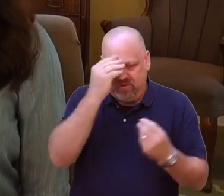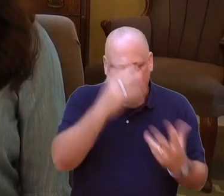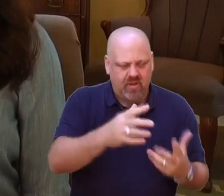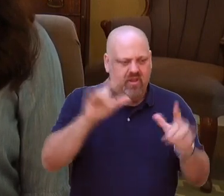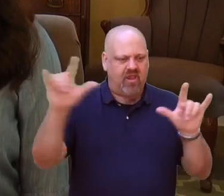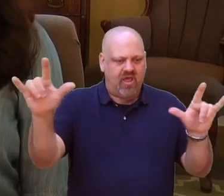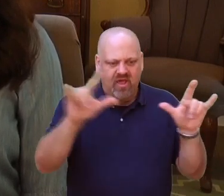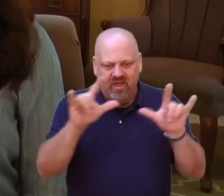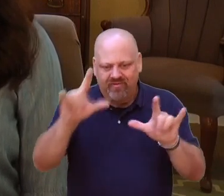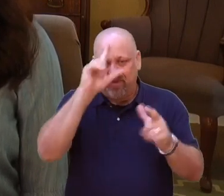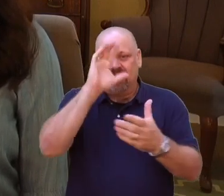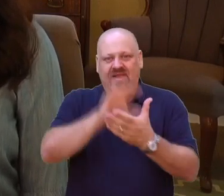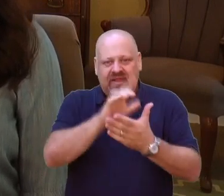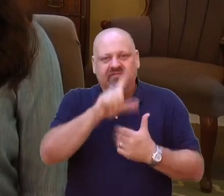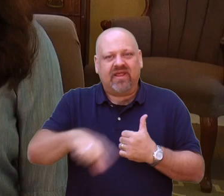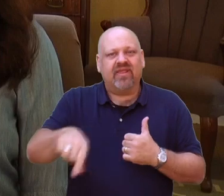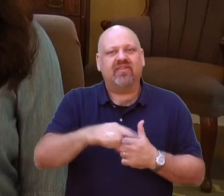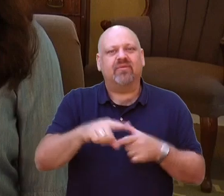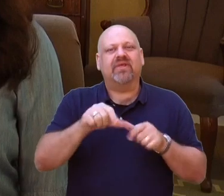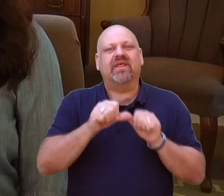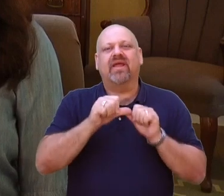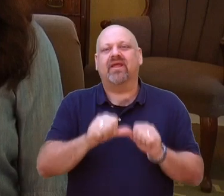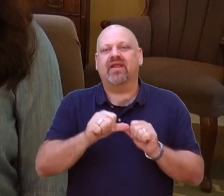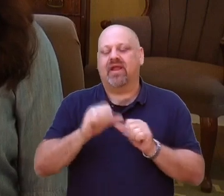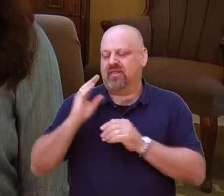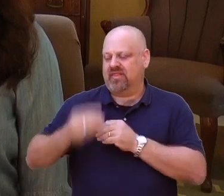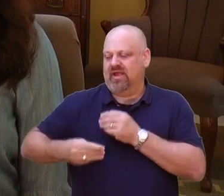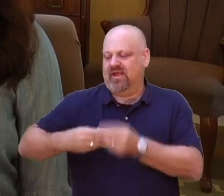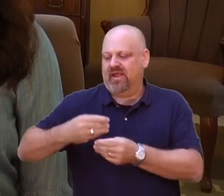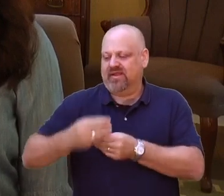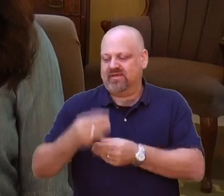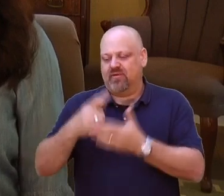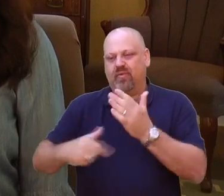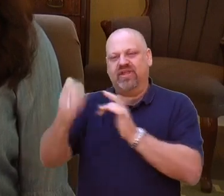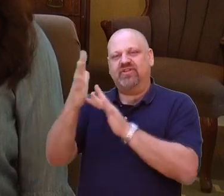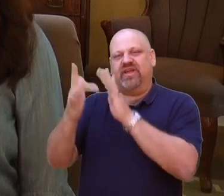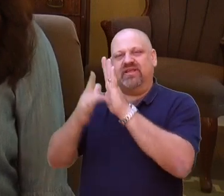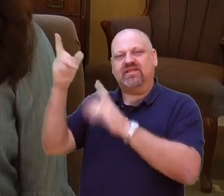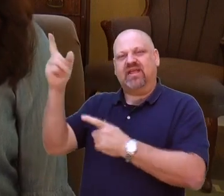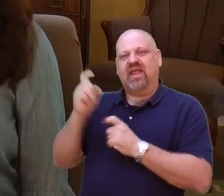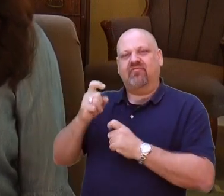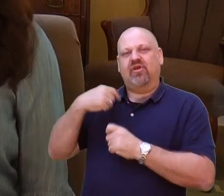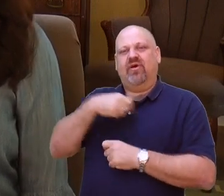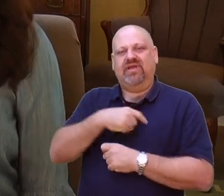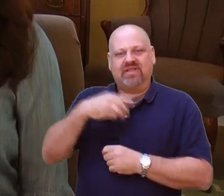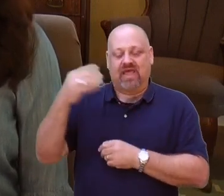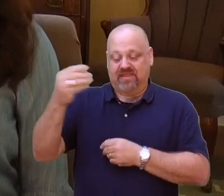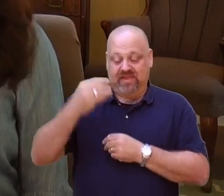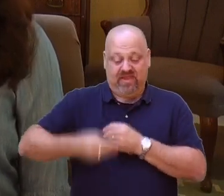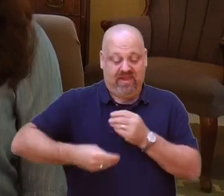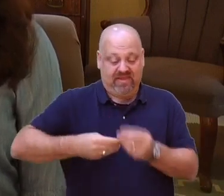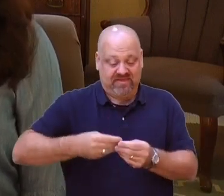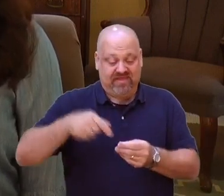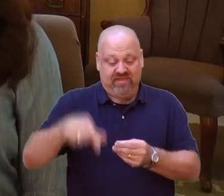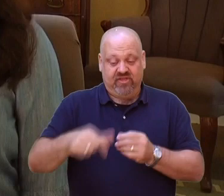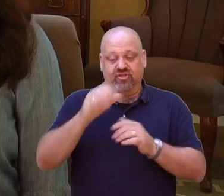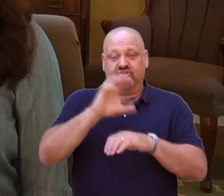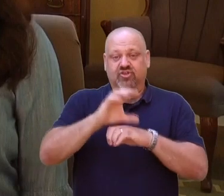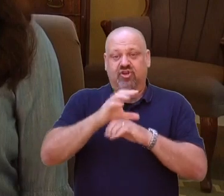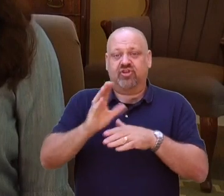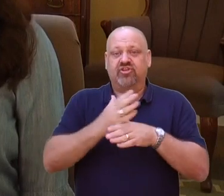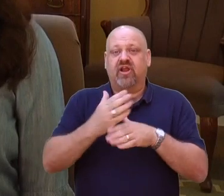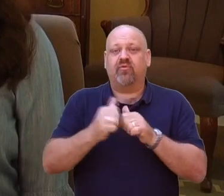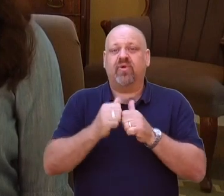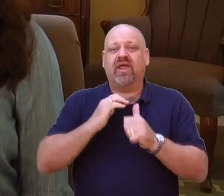and this is an opportunity for us to get out of our homes, stay in our cars, and just let them know that we love them and we believe in them as they carry on